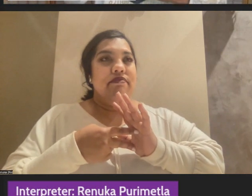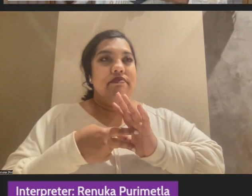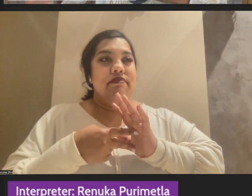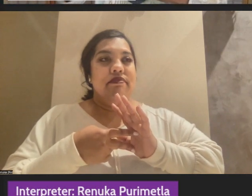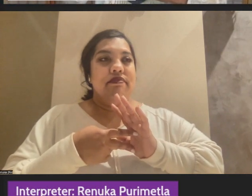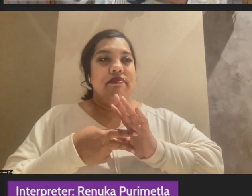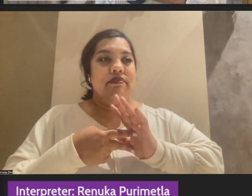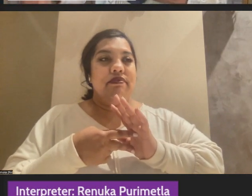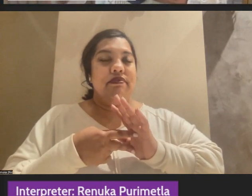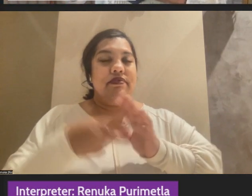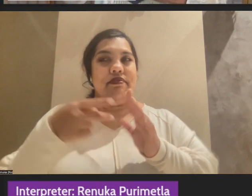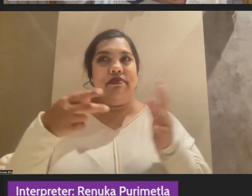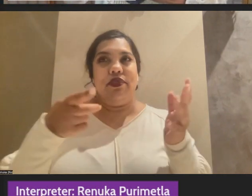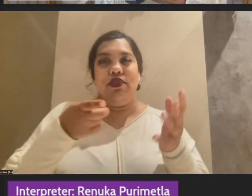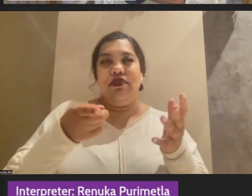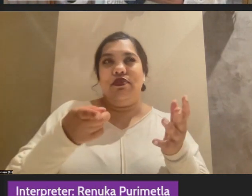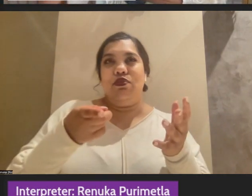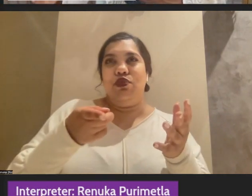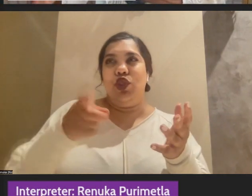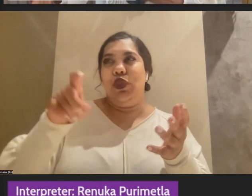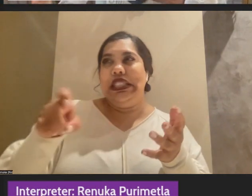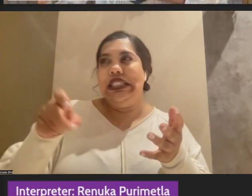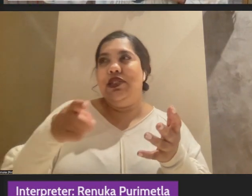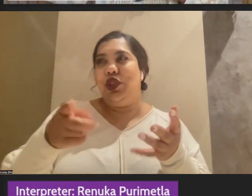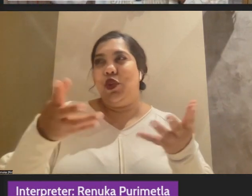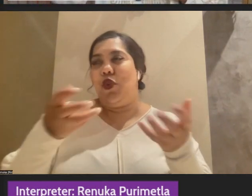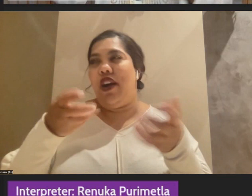you need? What do you want? What do you desire?